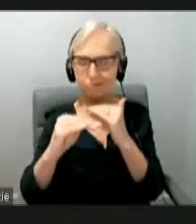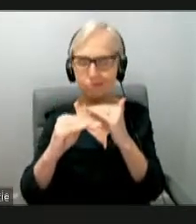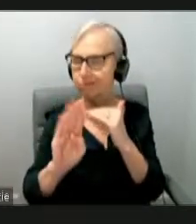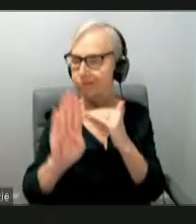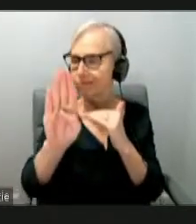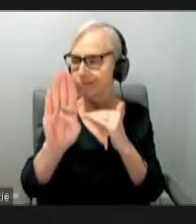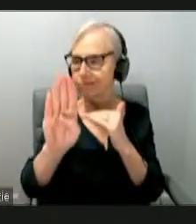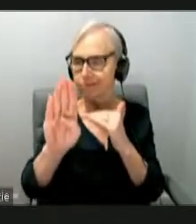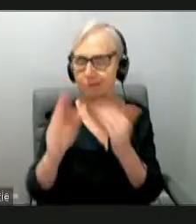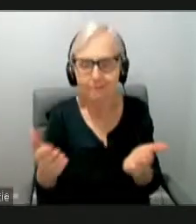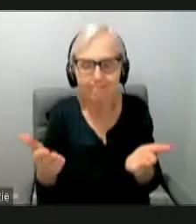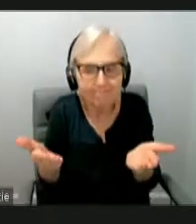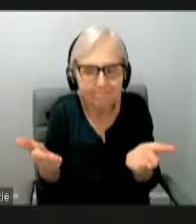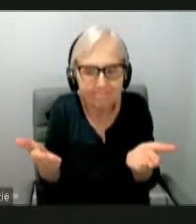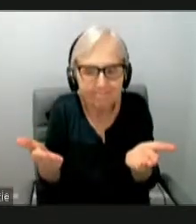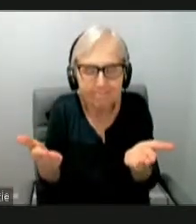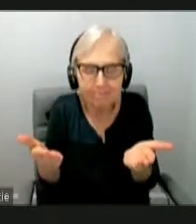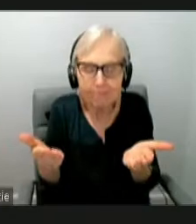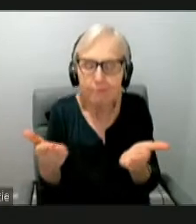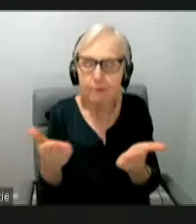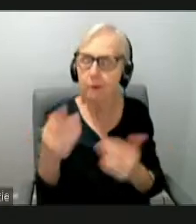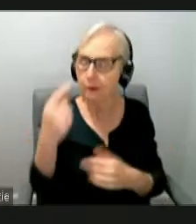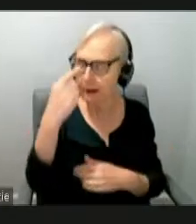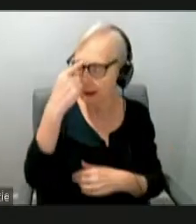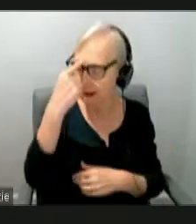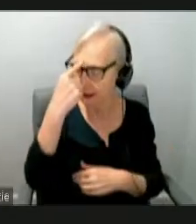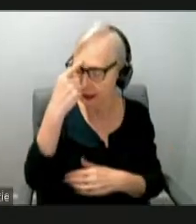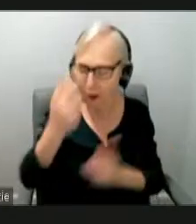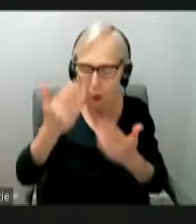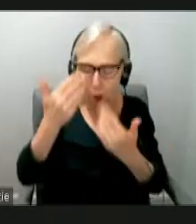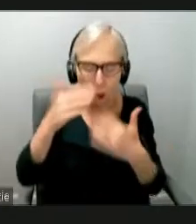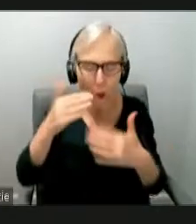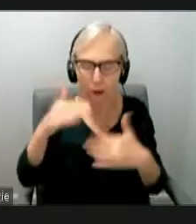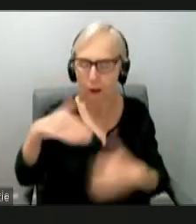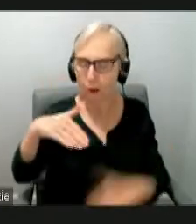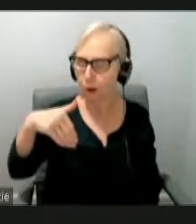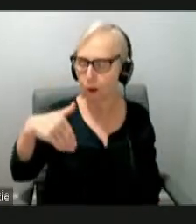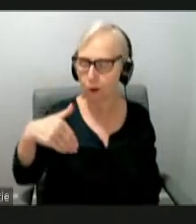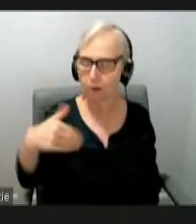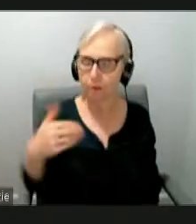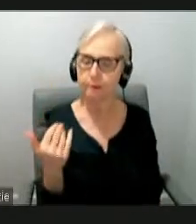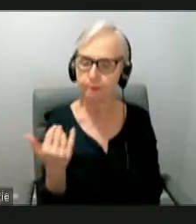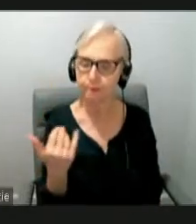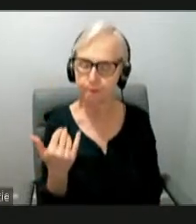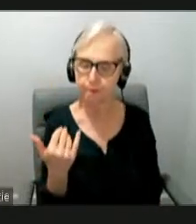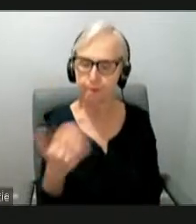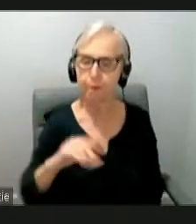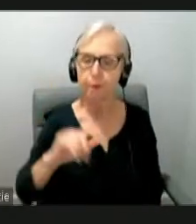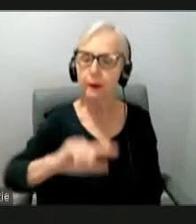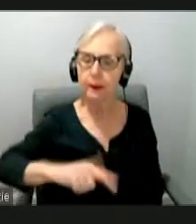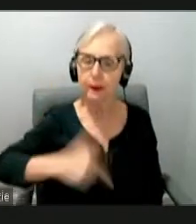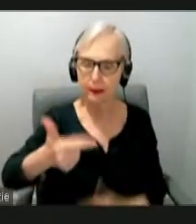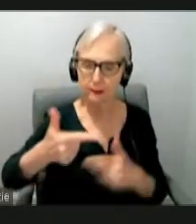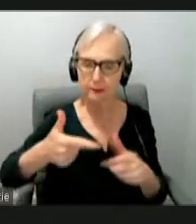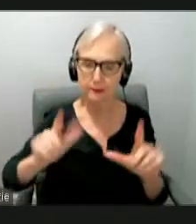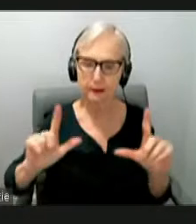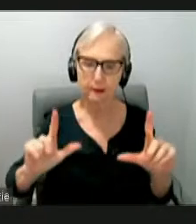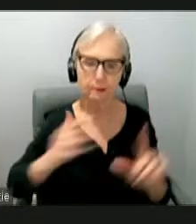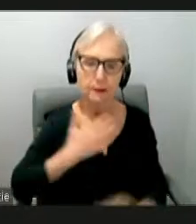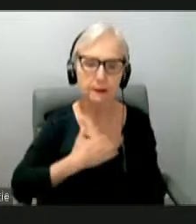or unfortunately increase again. I think we're really uncertain right now in where things are headed. Next slide, please.